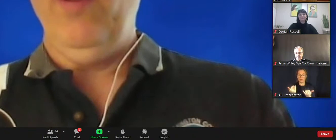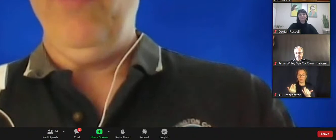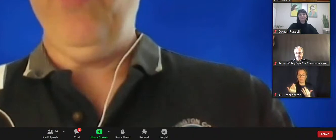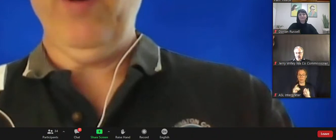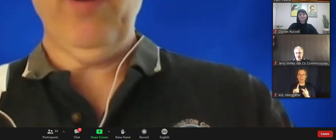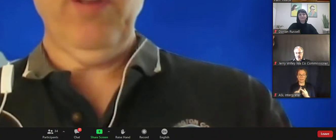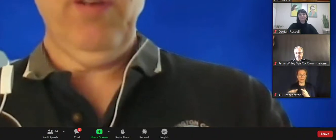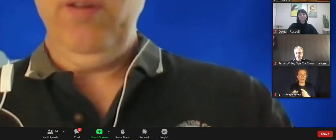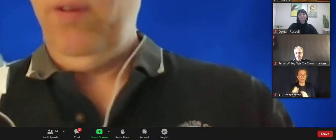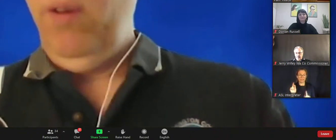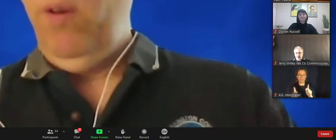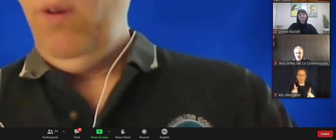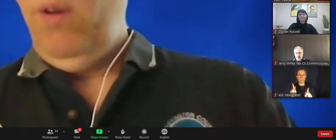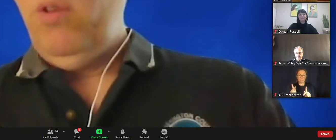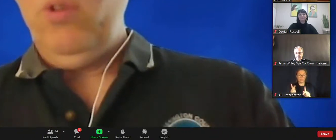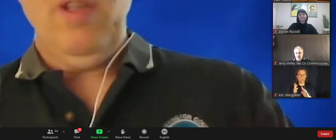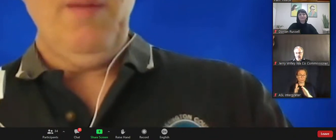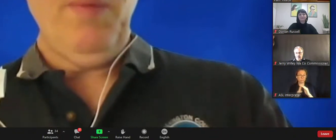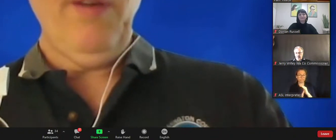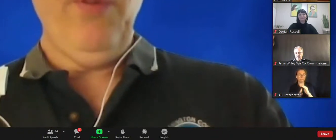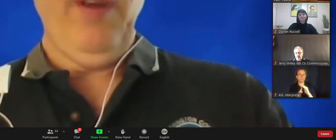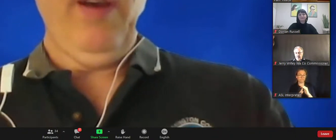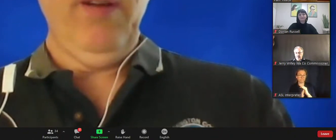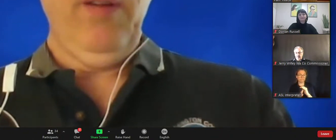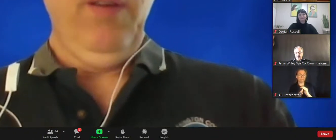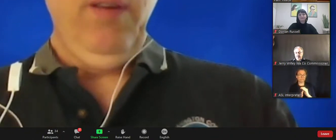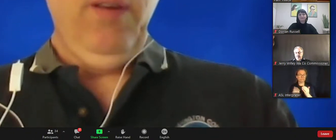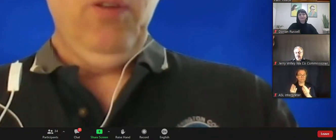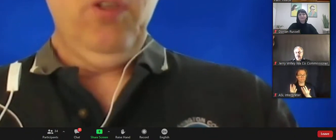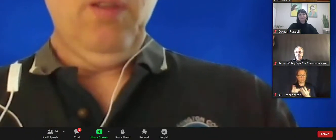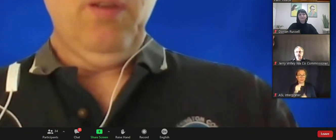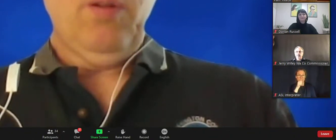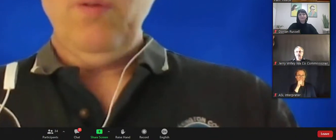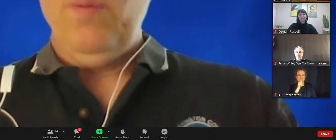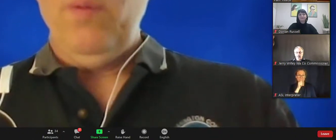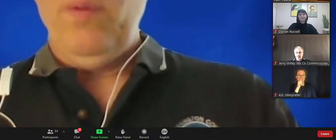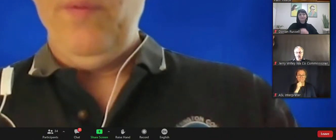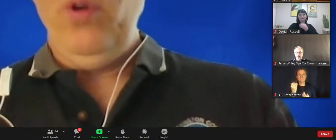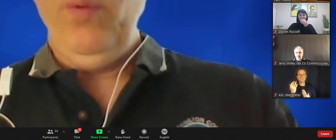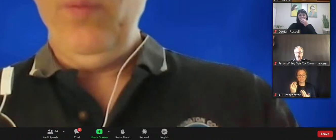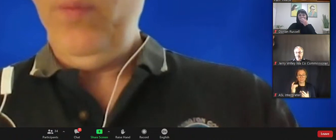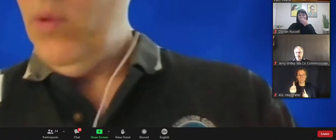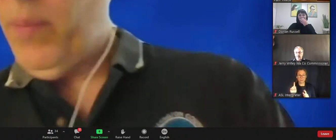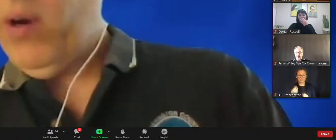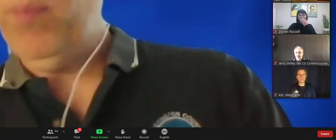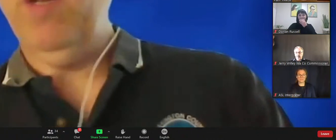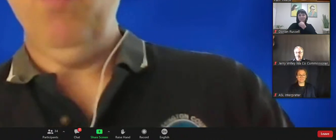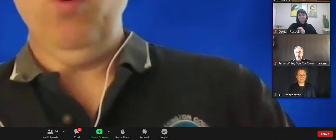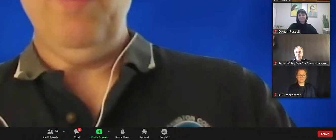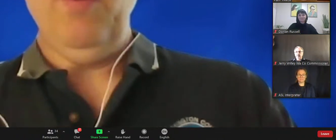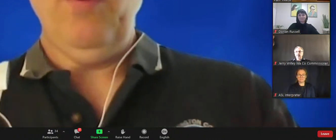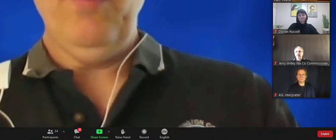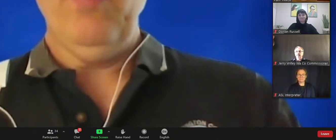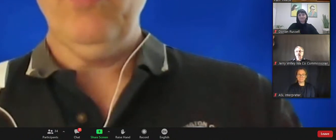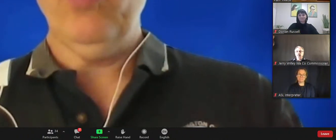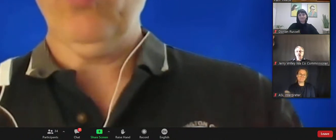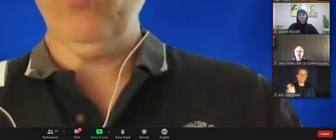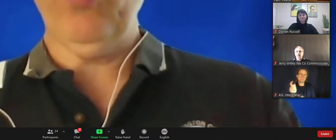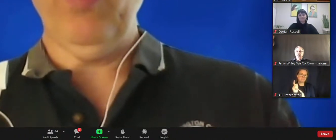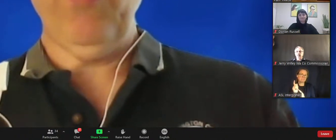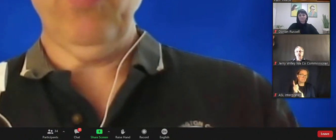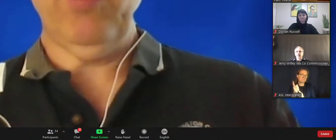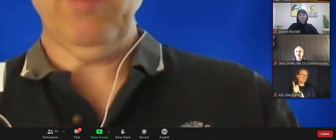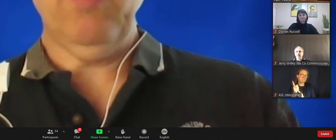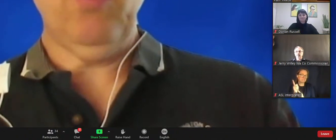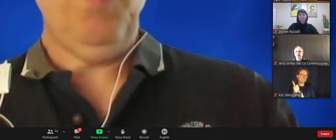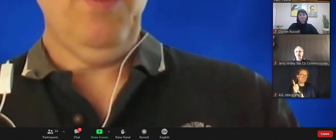folks file in. So stand by for that. Just about a minute more. I think we'll just